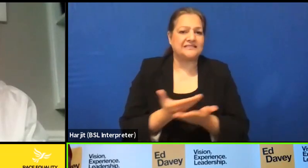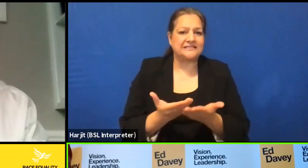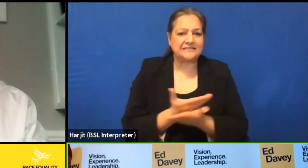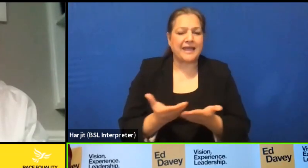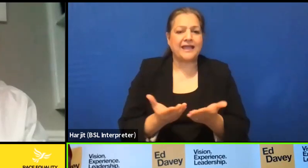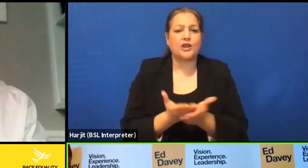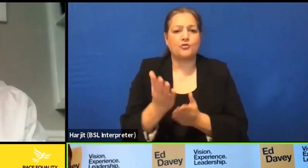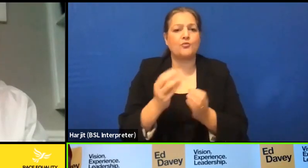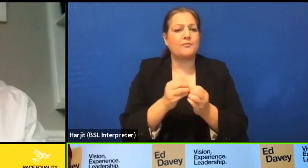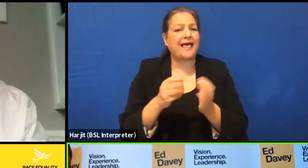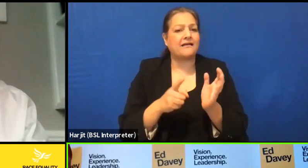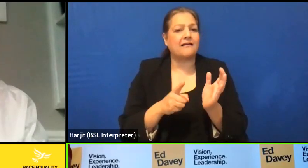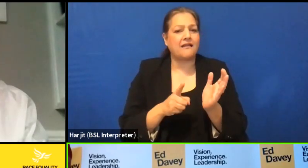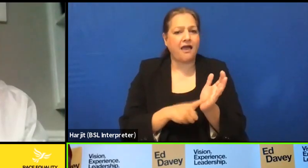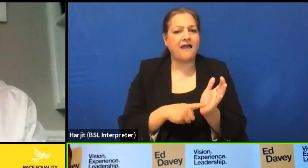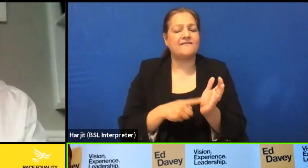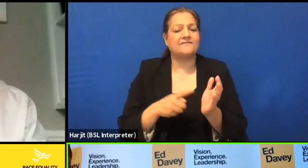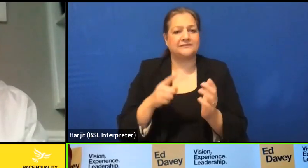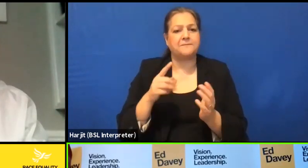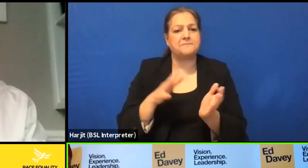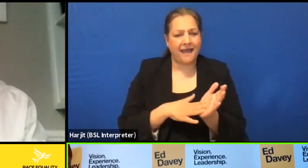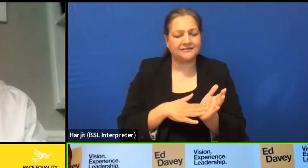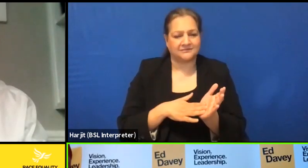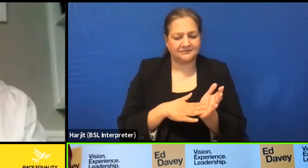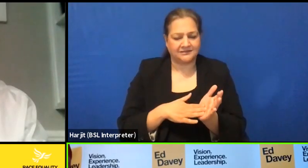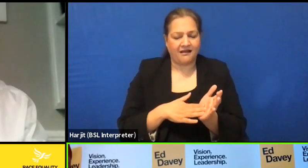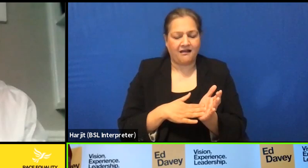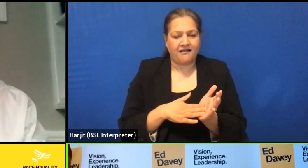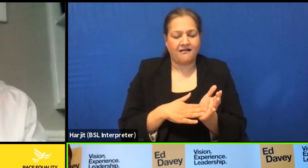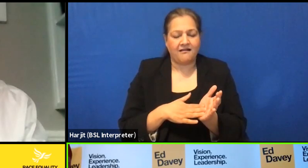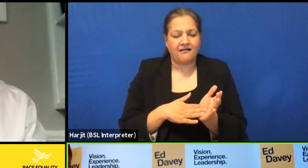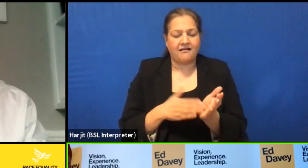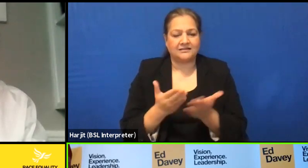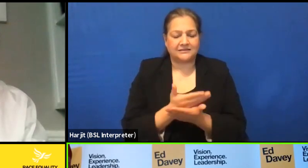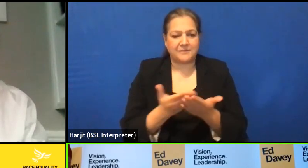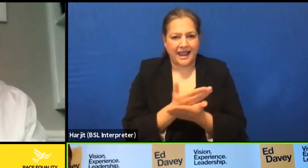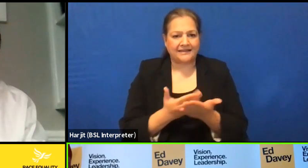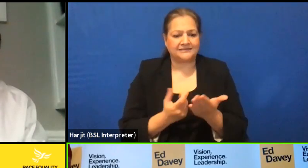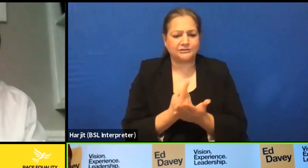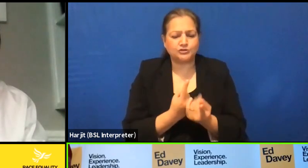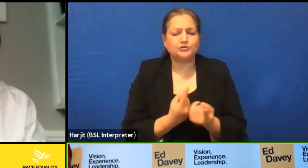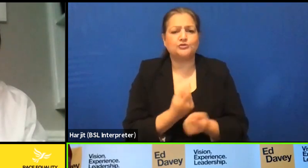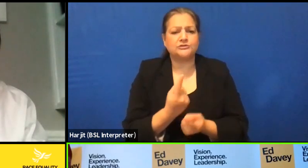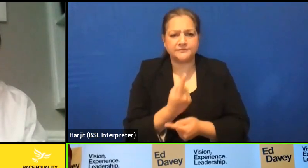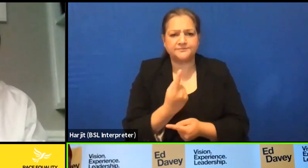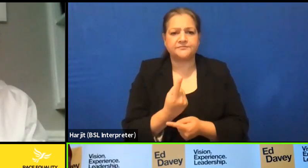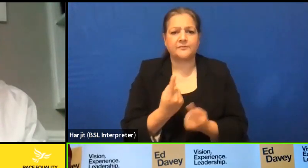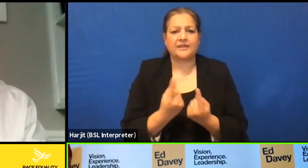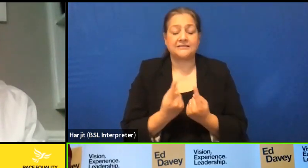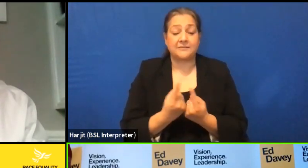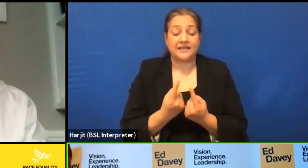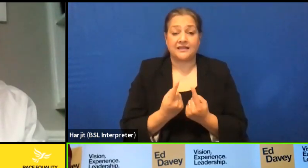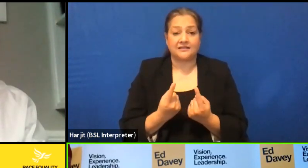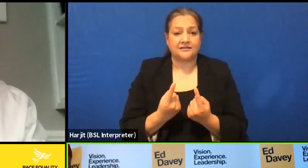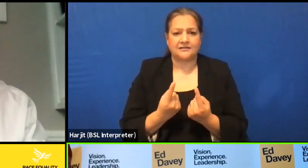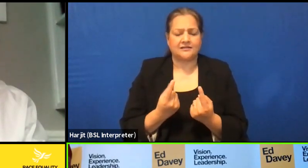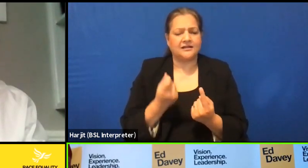protests, is something I hadn't really understood before, I'll be honest with you.